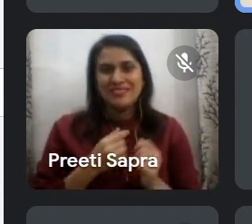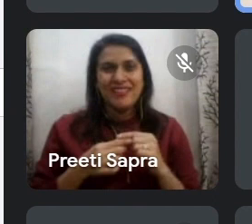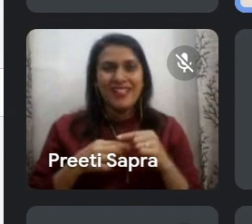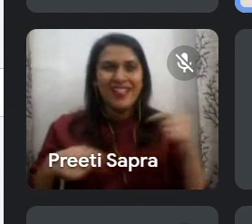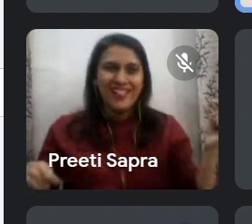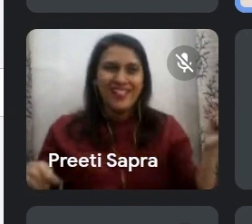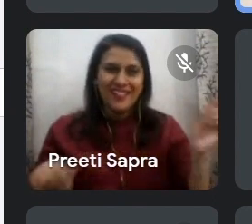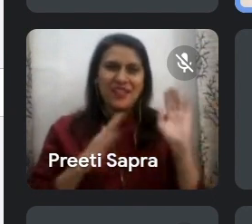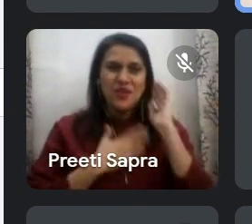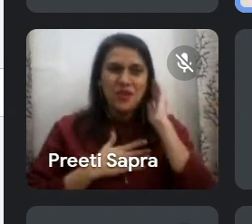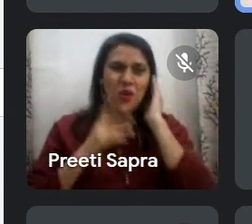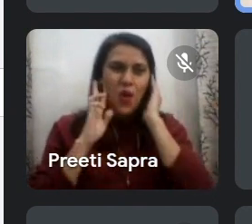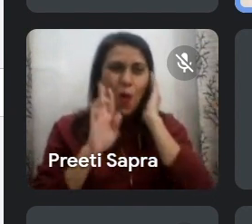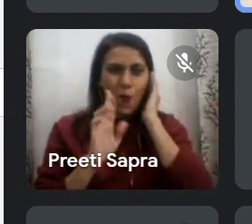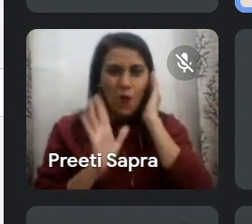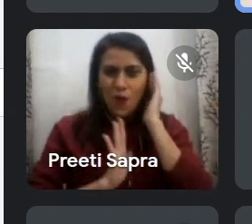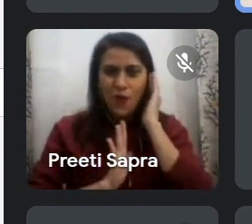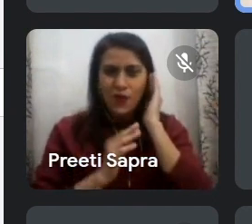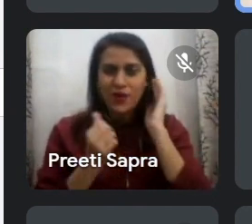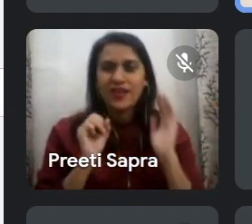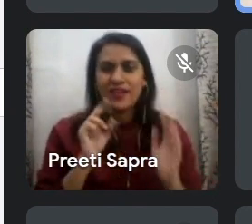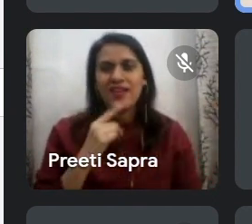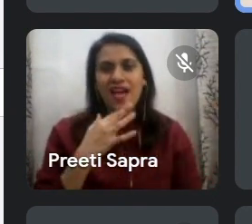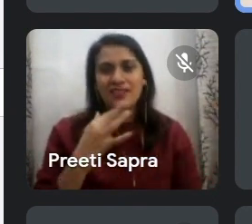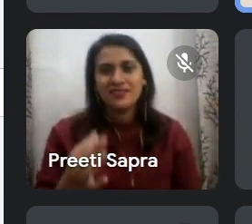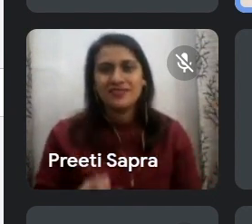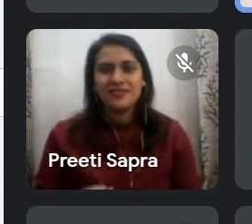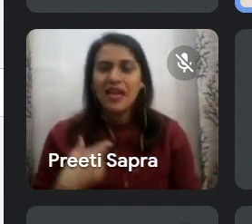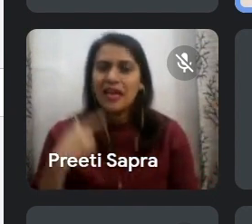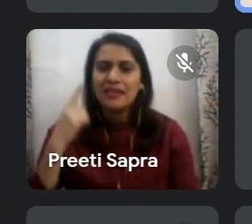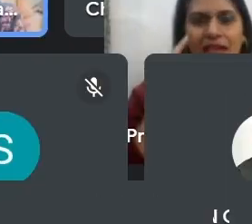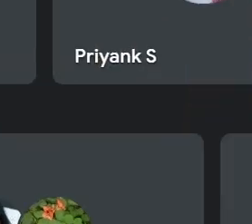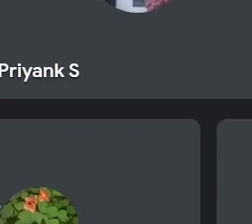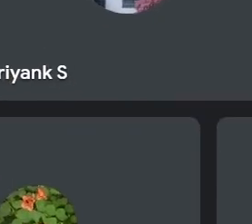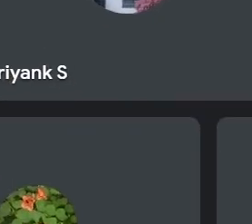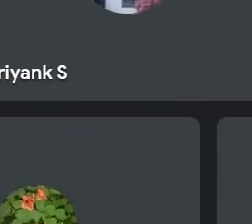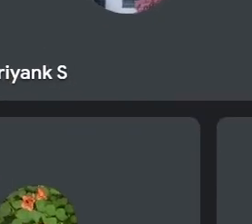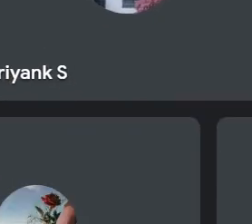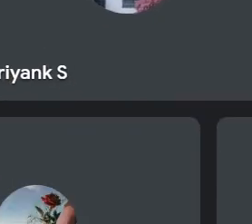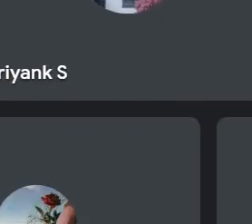okay. Yeah, I think I'm done. Yeah.